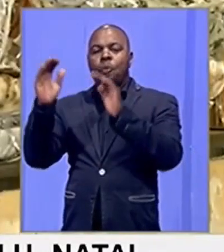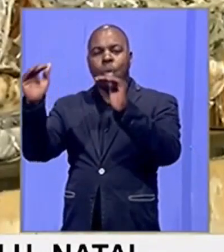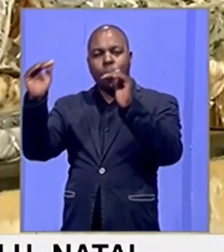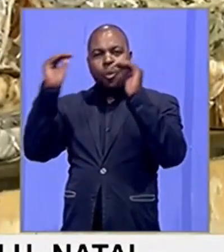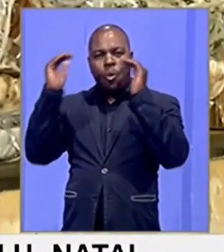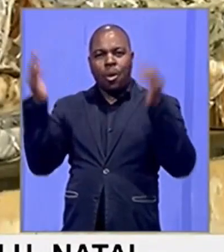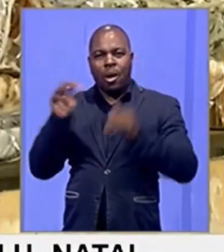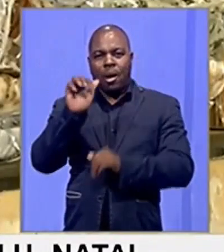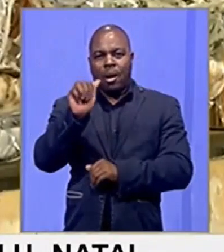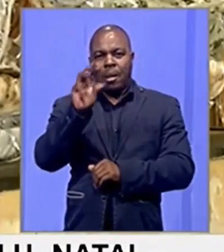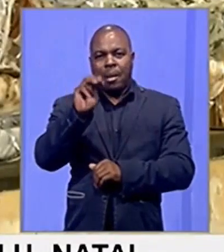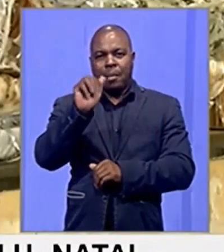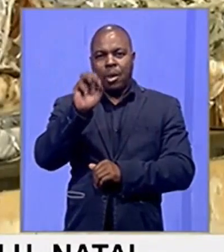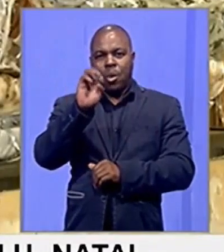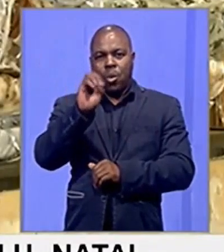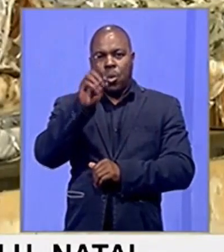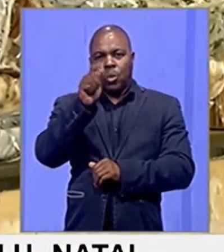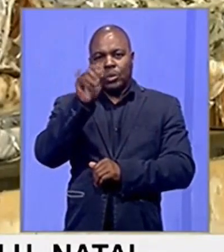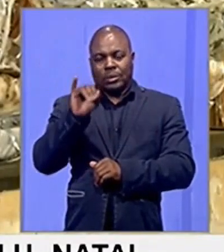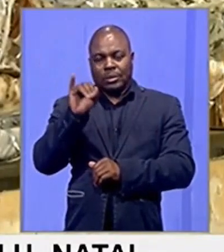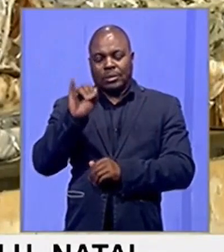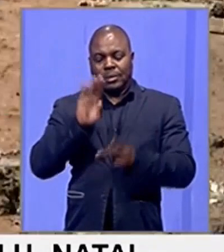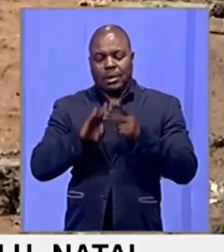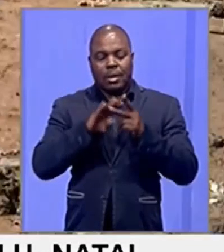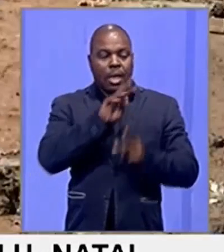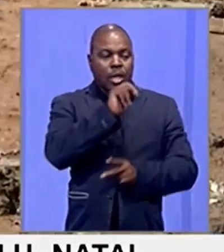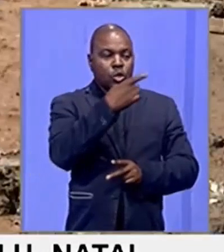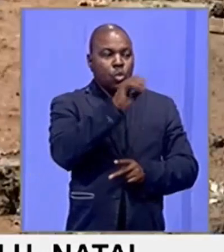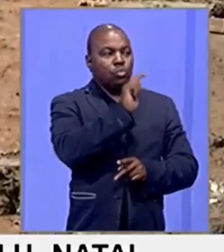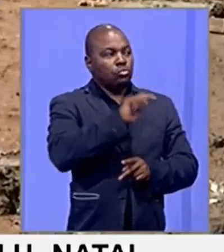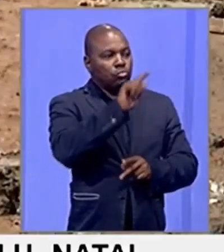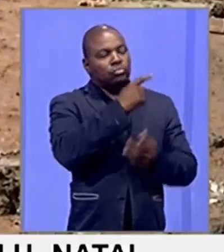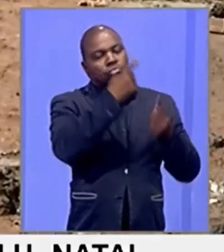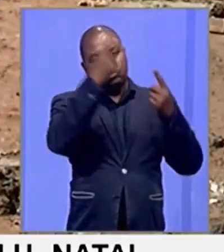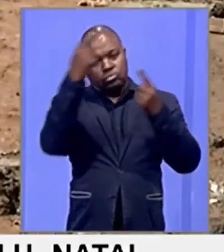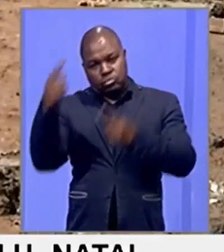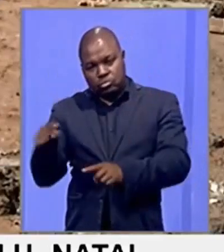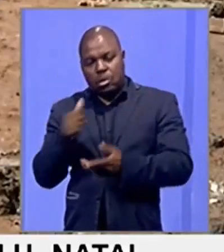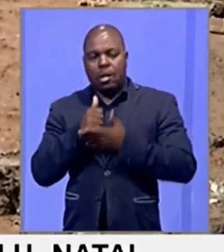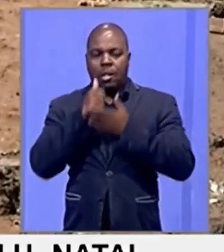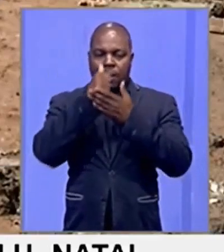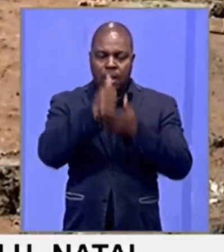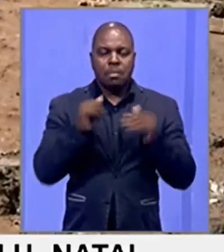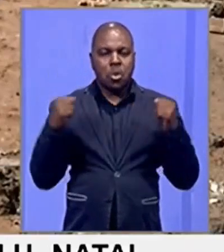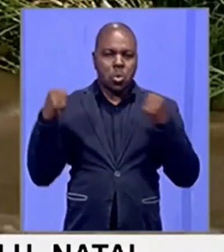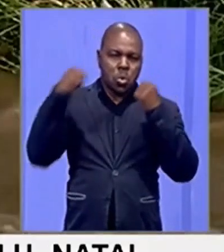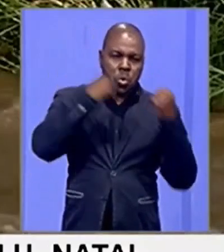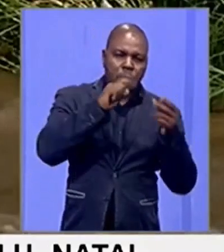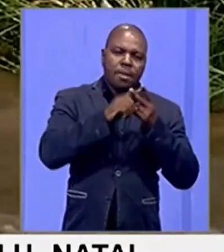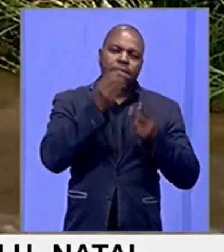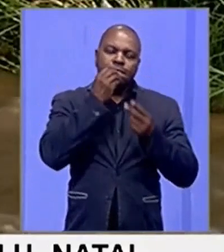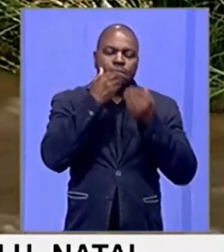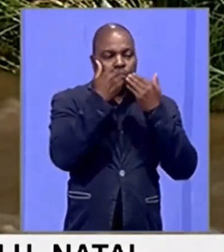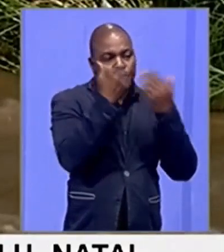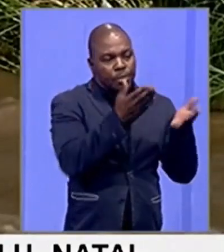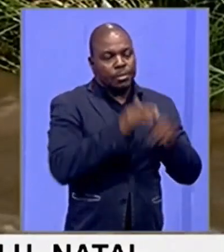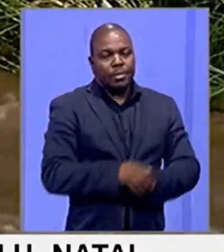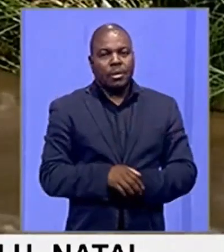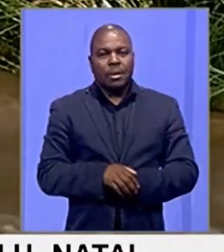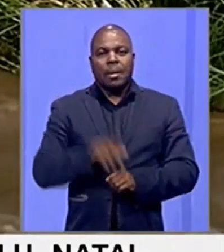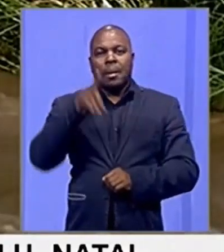ya Amaoti. Mekgatlo eo e seng ya mmuso ile ya ba abela dikobo le diphuthelwana tsa dijo. Ha